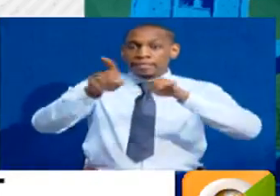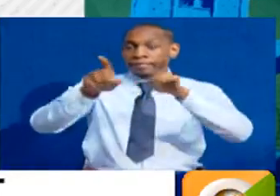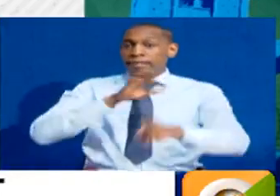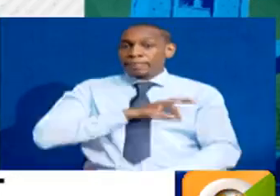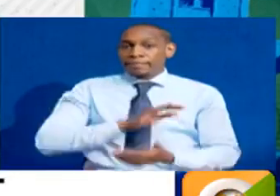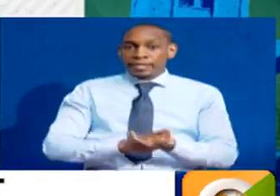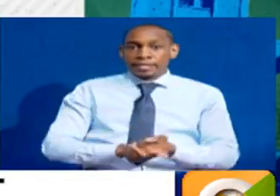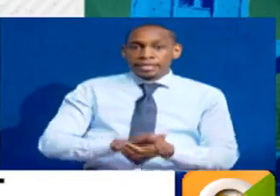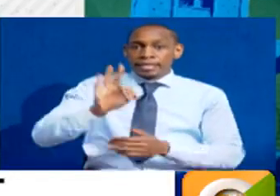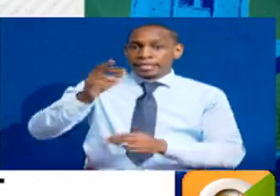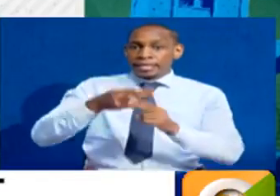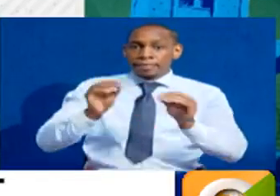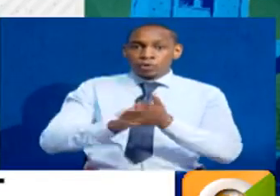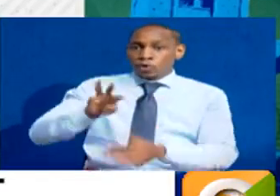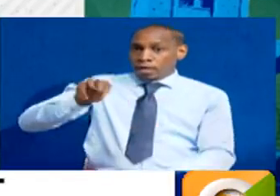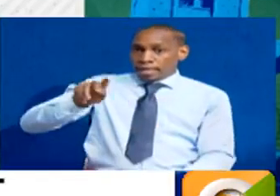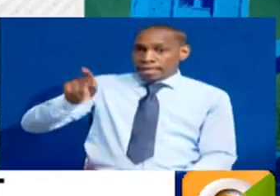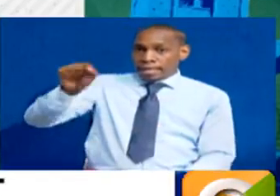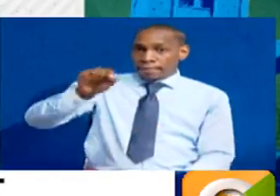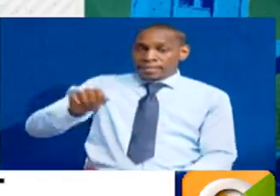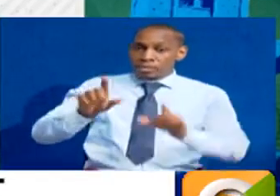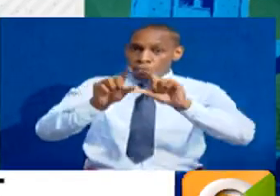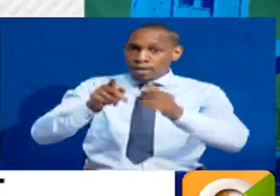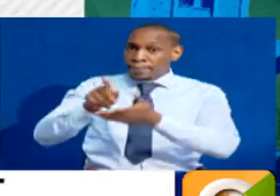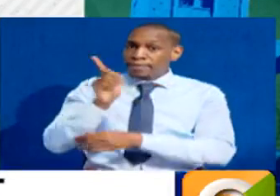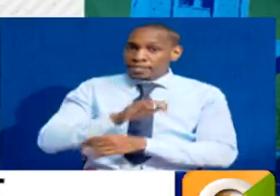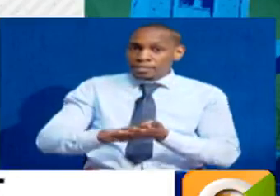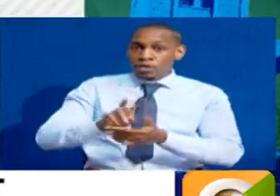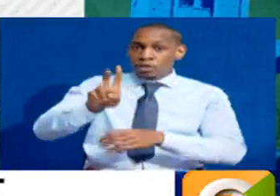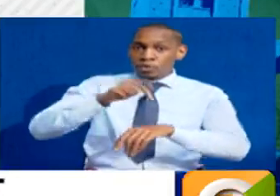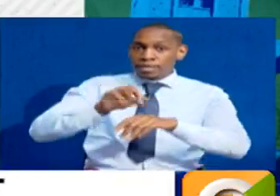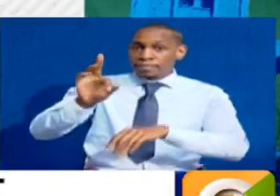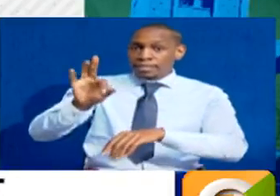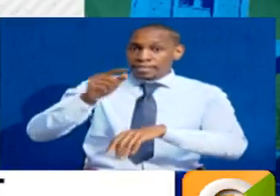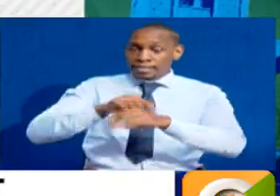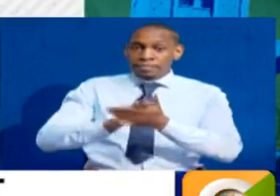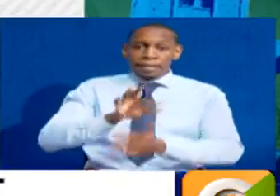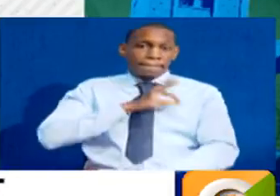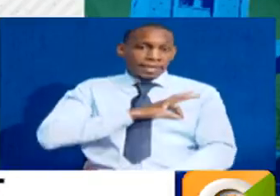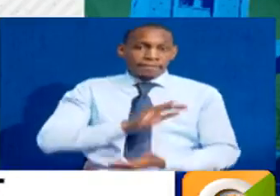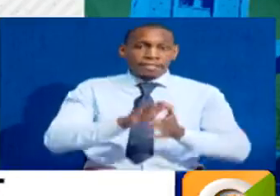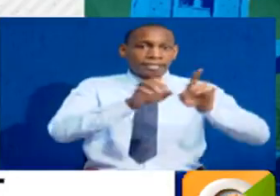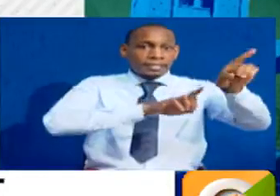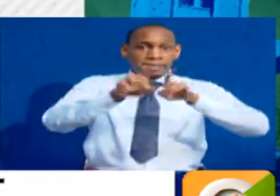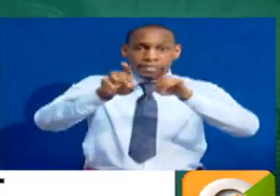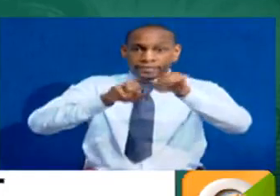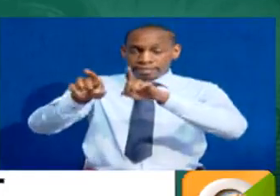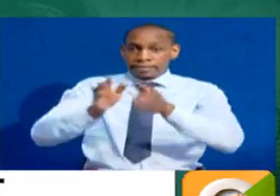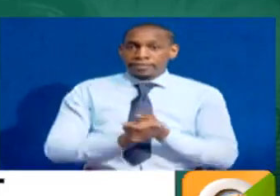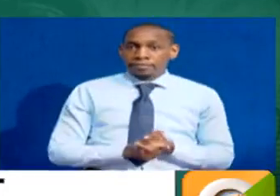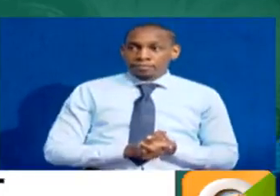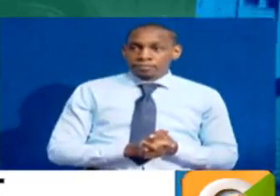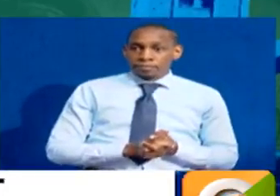claims. Three unnamed members of parliament are said to have been paid twice or thrice their supposed dues for travel of the same